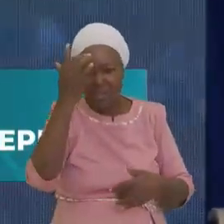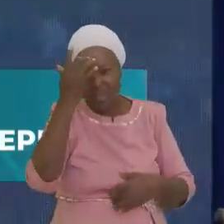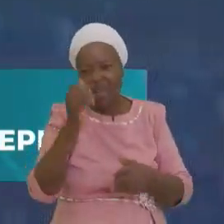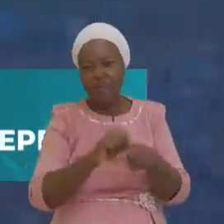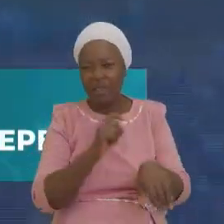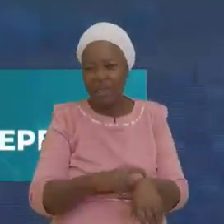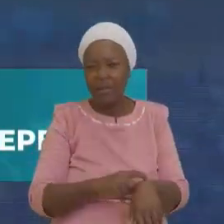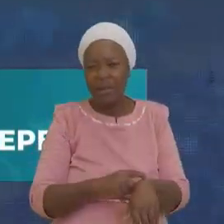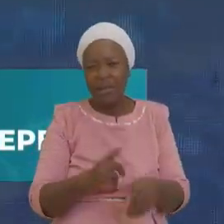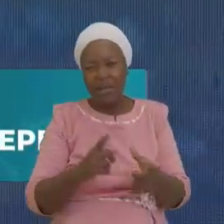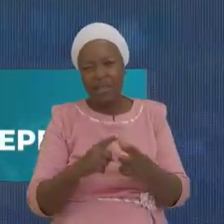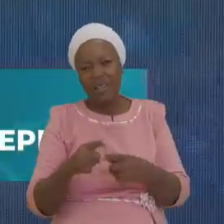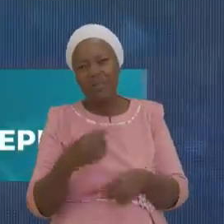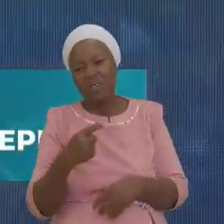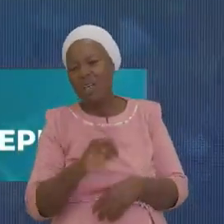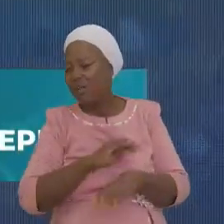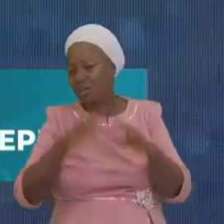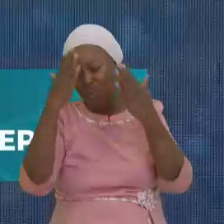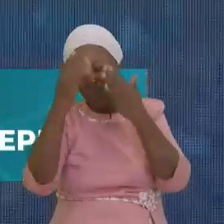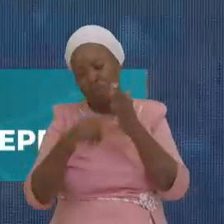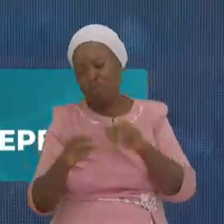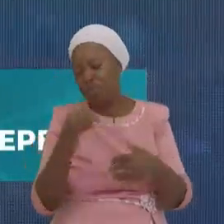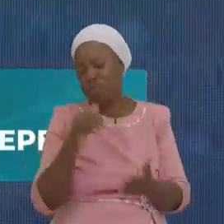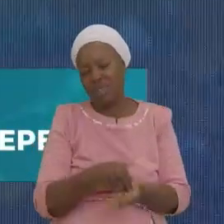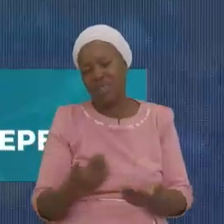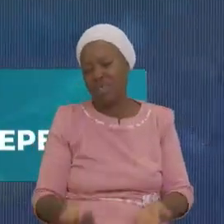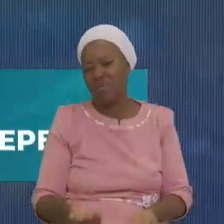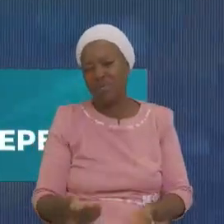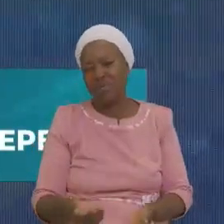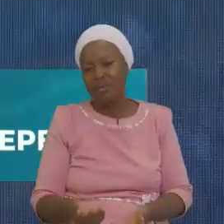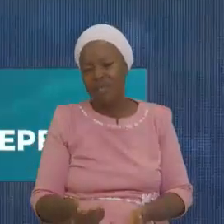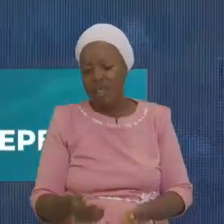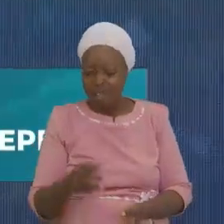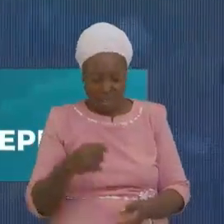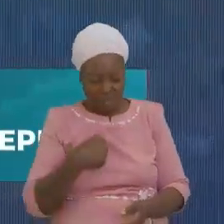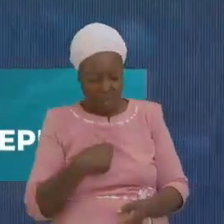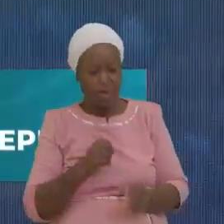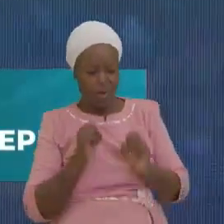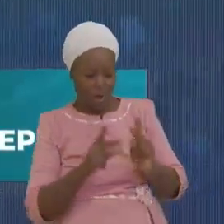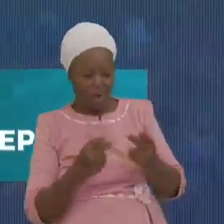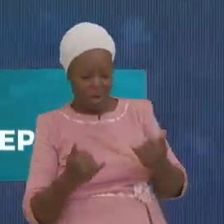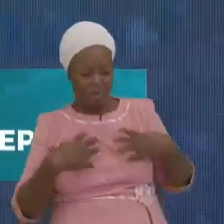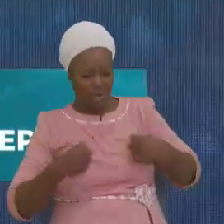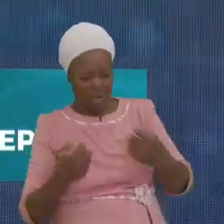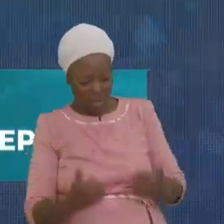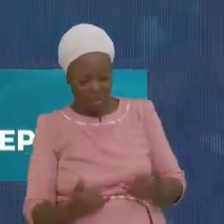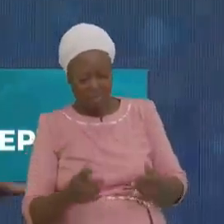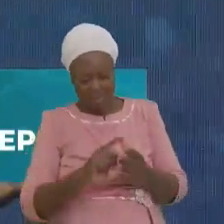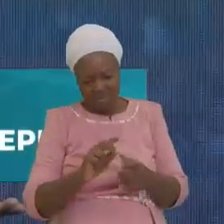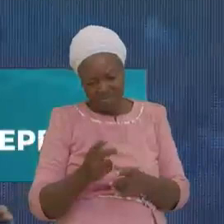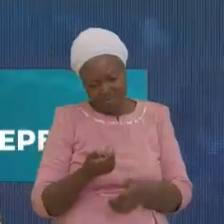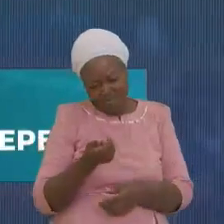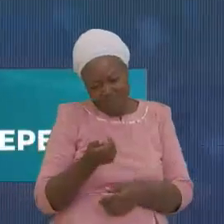and you say, I don't know what to do again. I get well now, then I become sick. I